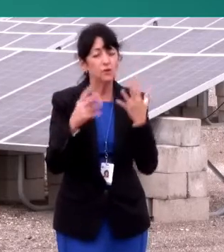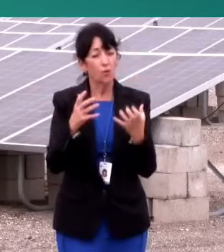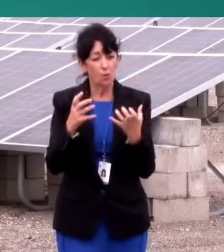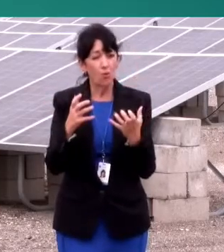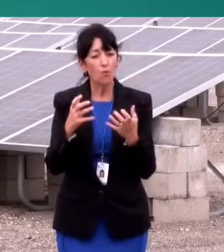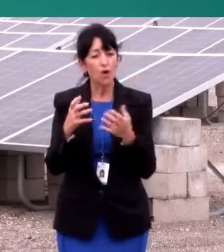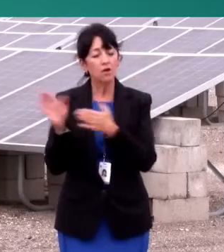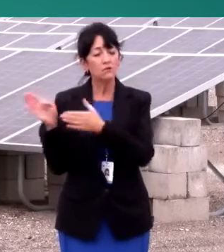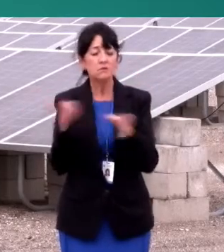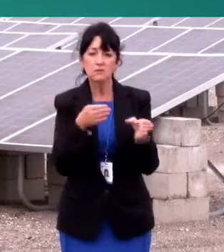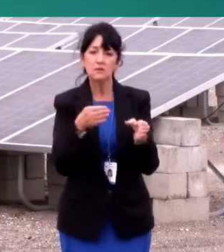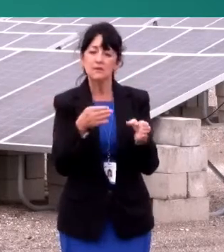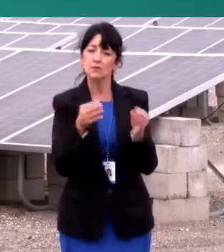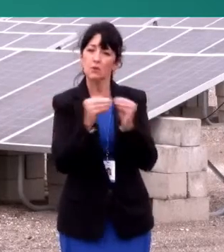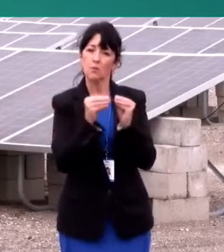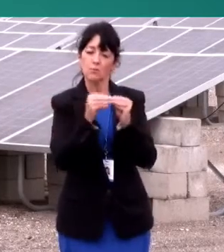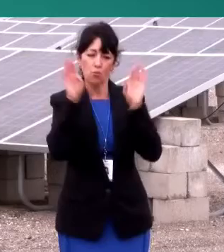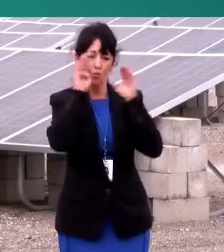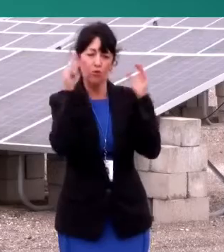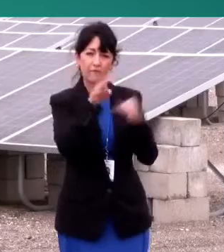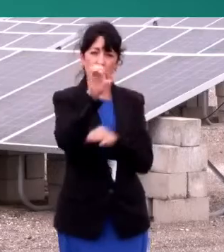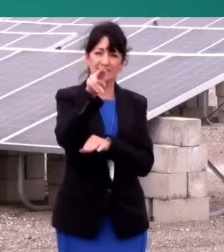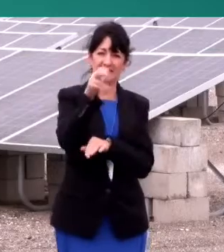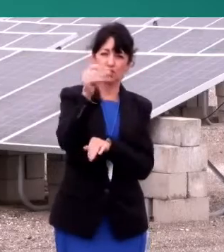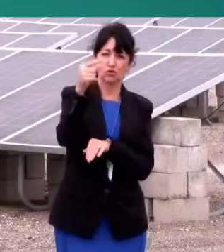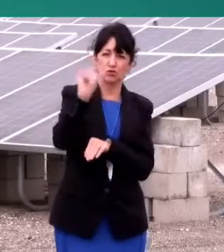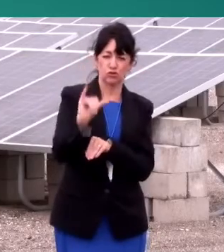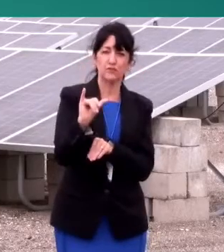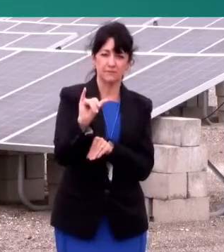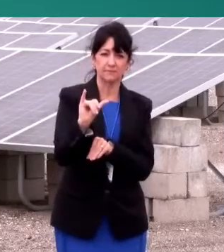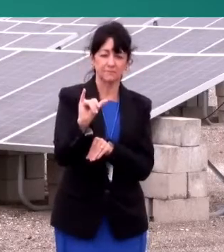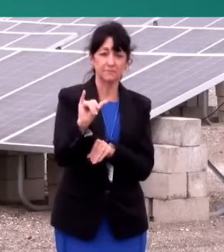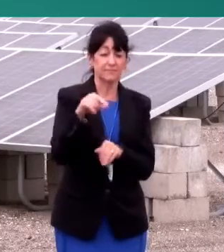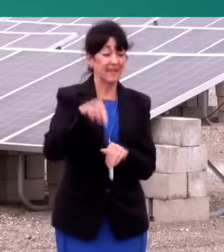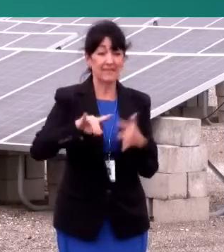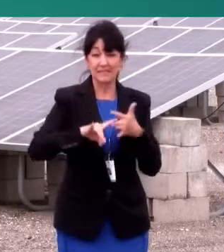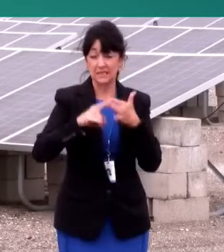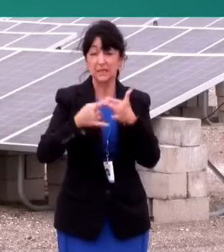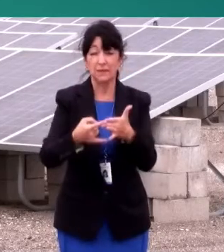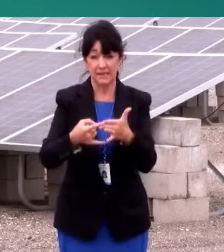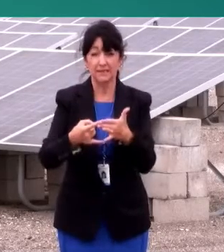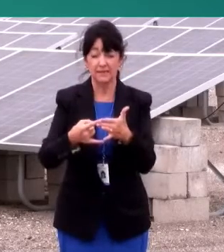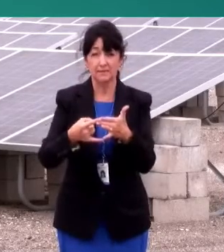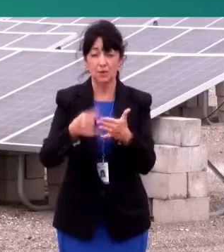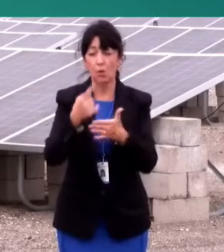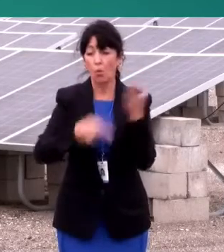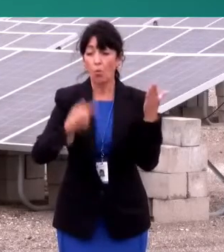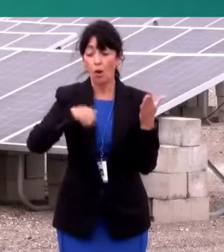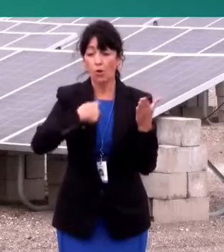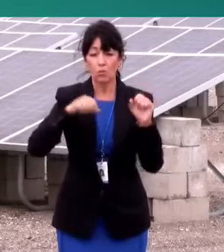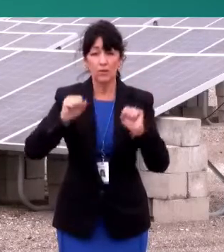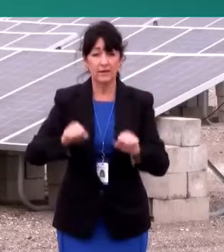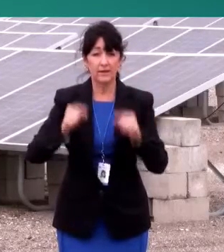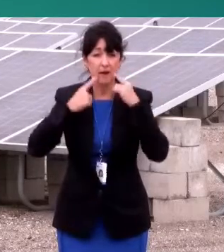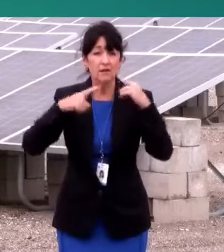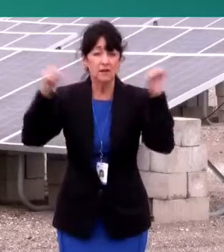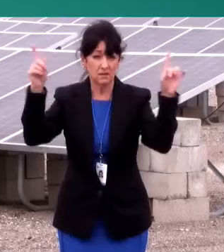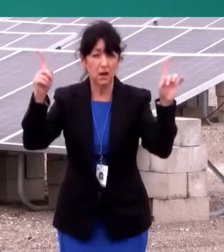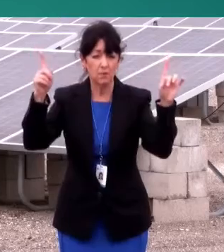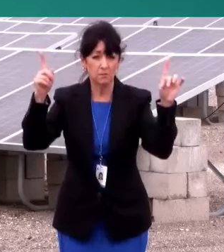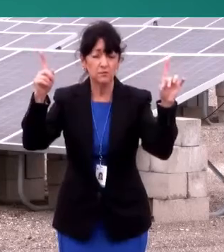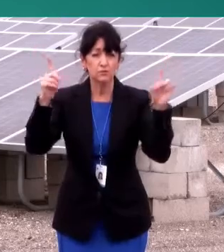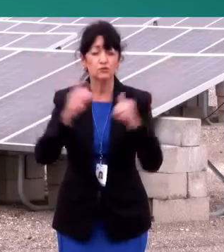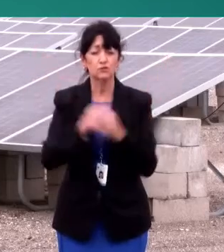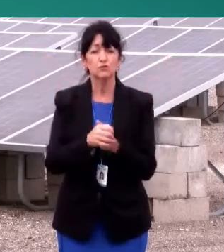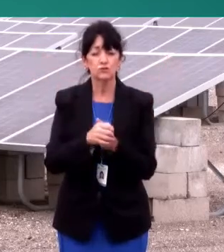energy stakeholders group. And we are not done. This is the beginning. This is the beginning of what we can accomplish. So we have a lot more